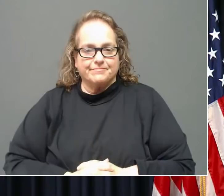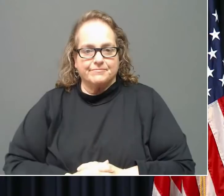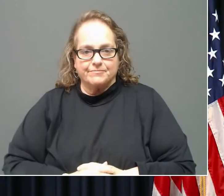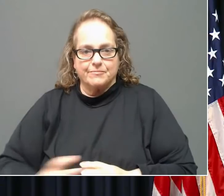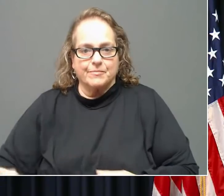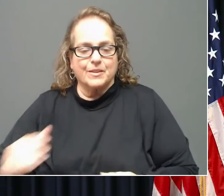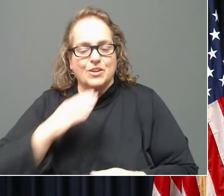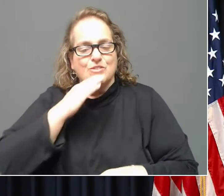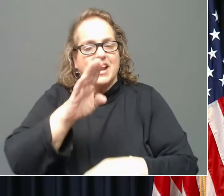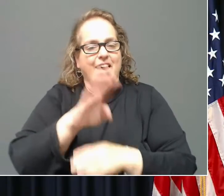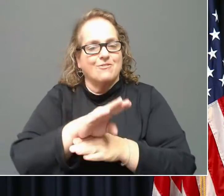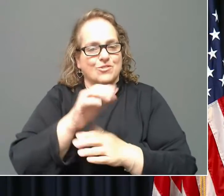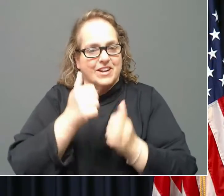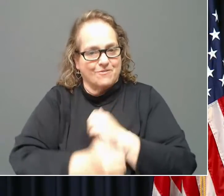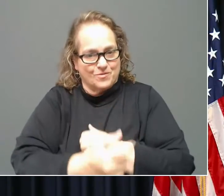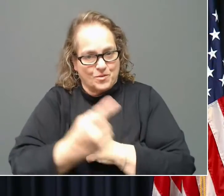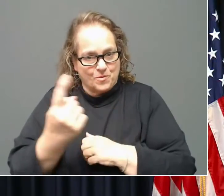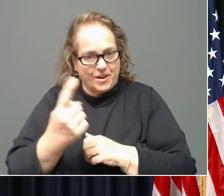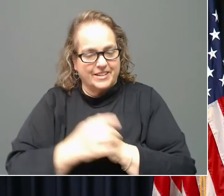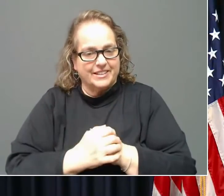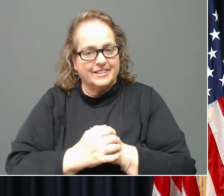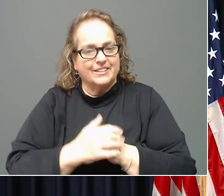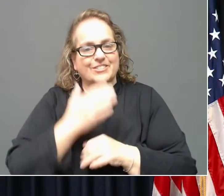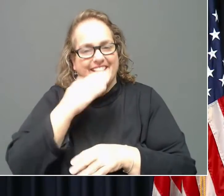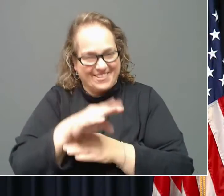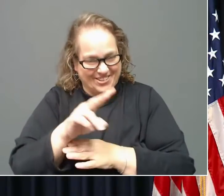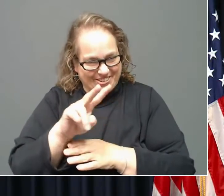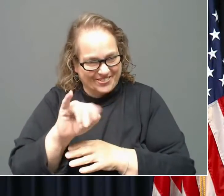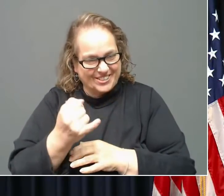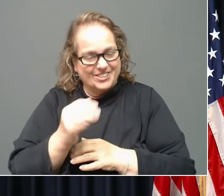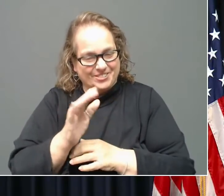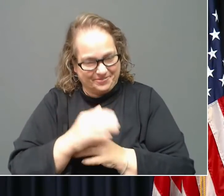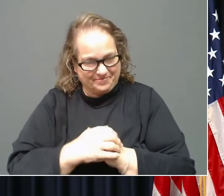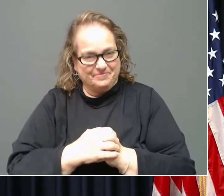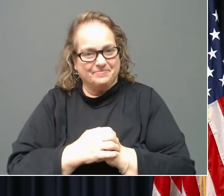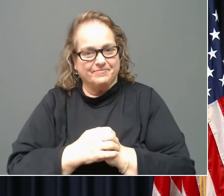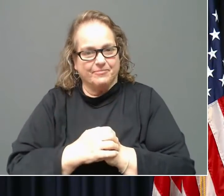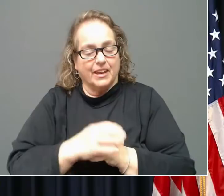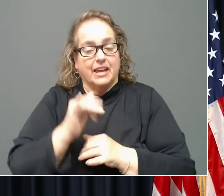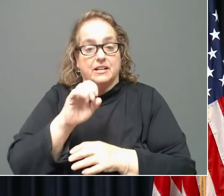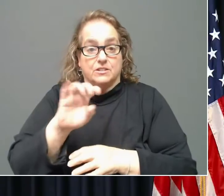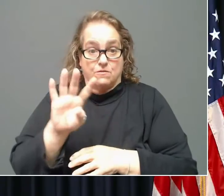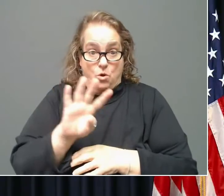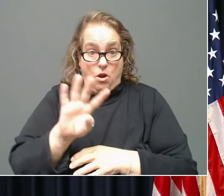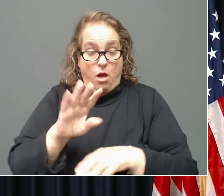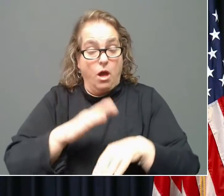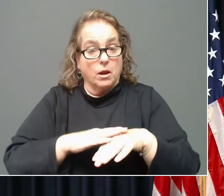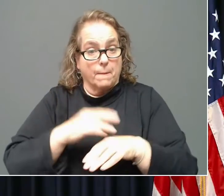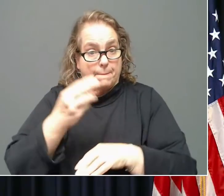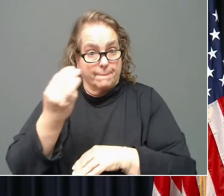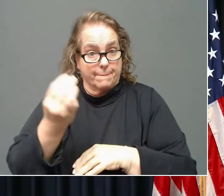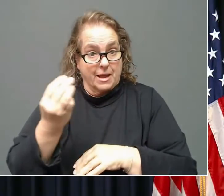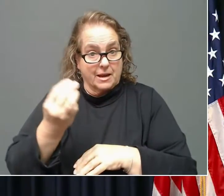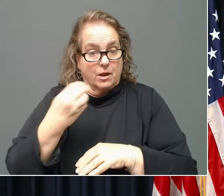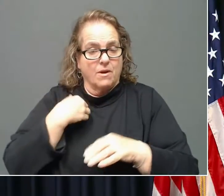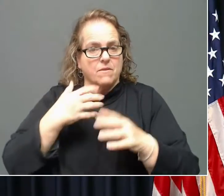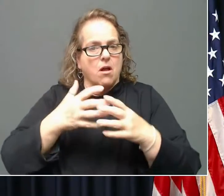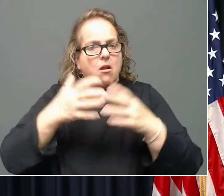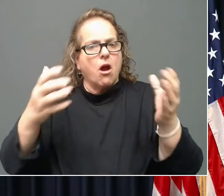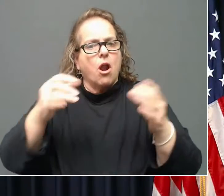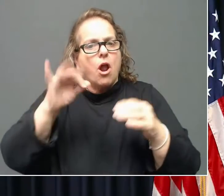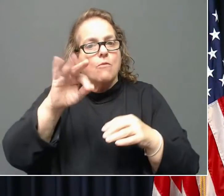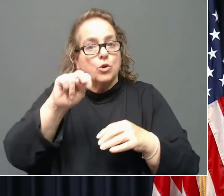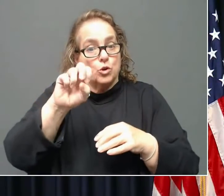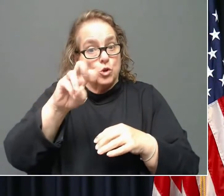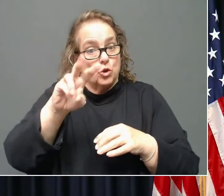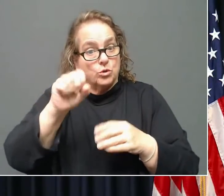Good afternoon, everybody. Good afternoon, Virginia. It is 4 o'clock on Monday. We got a lot of news for you